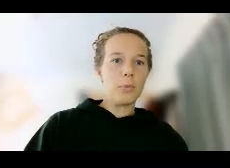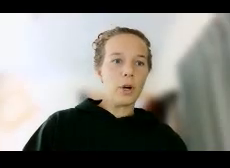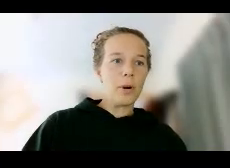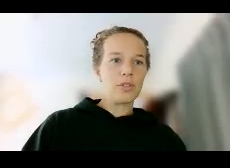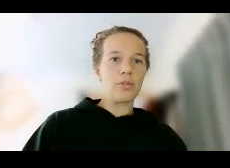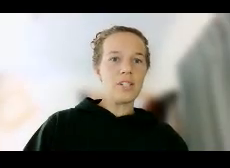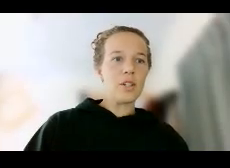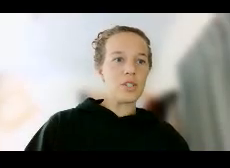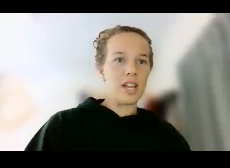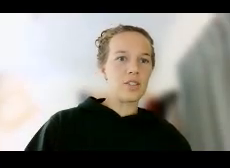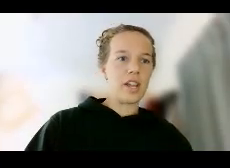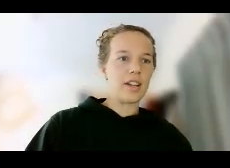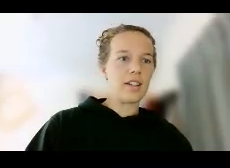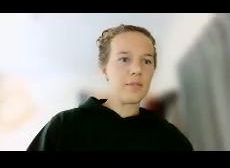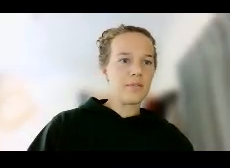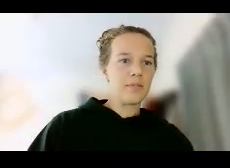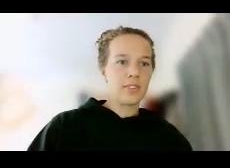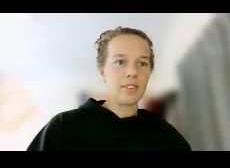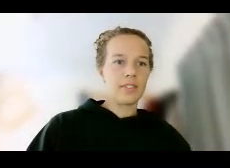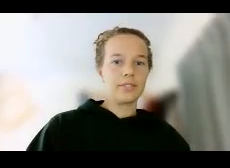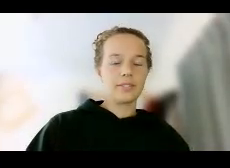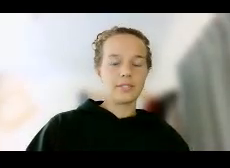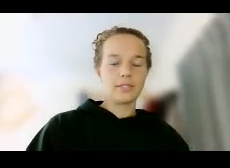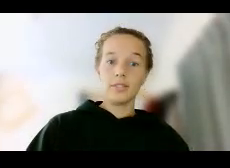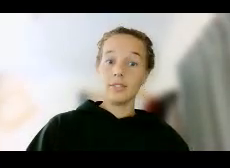Yeah, let's chat a bit more about the research next, Jack.